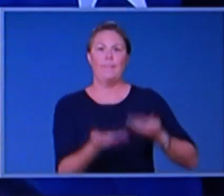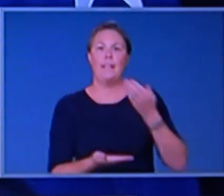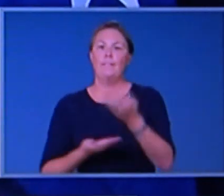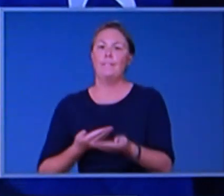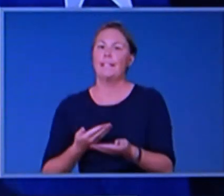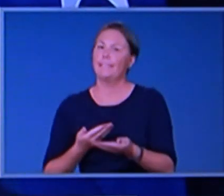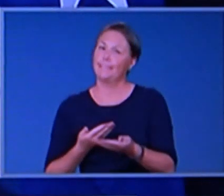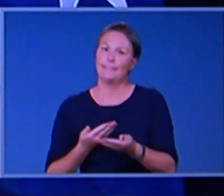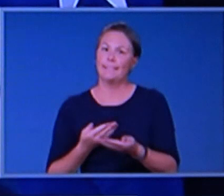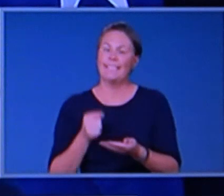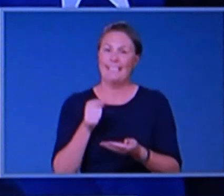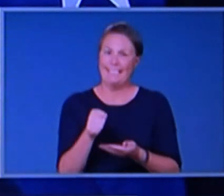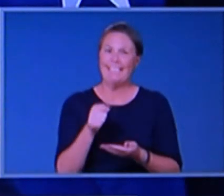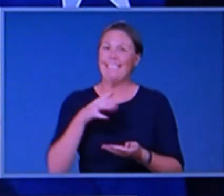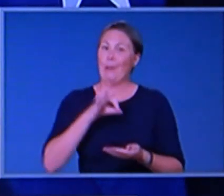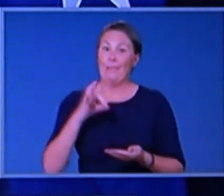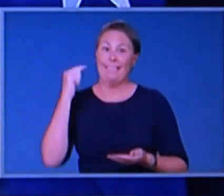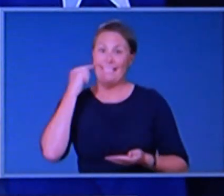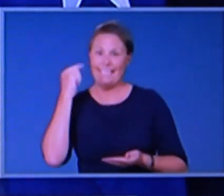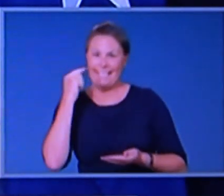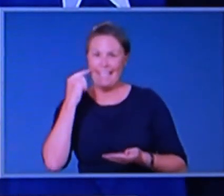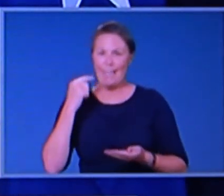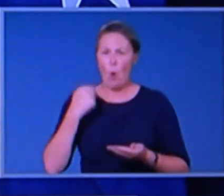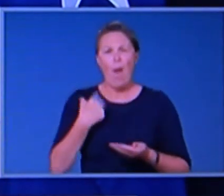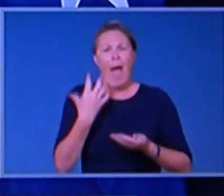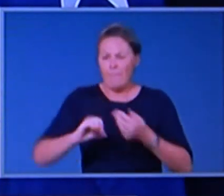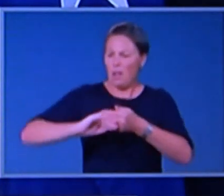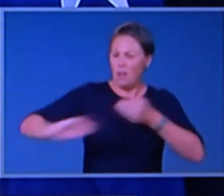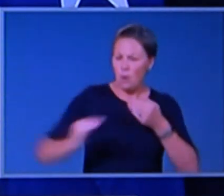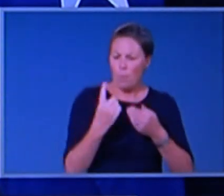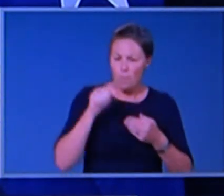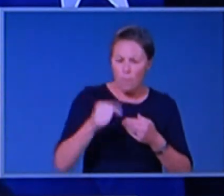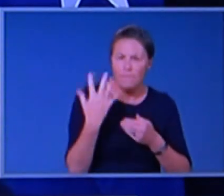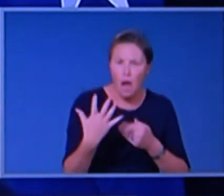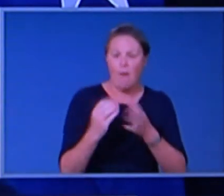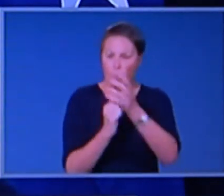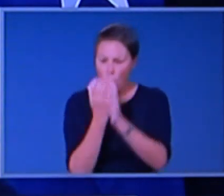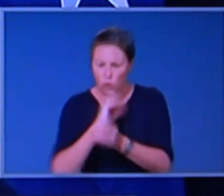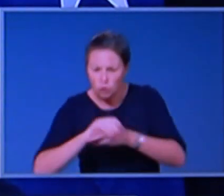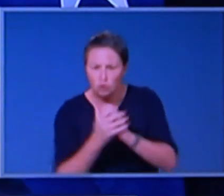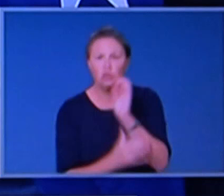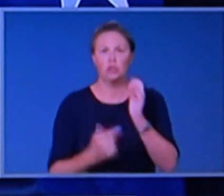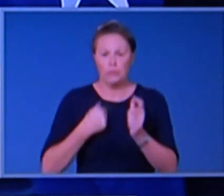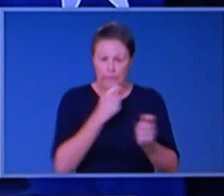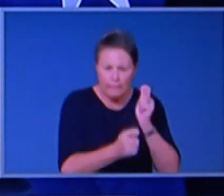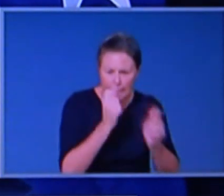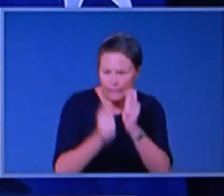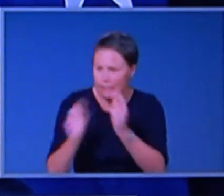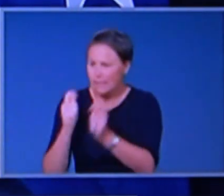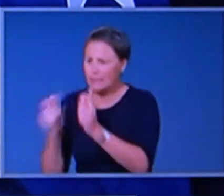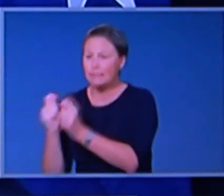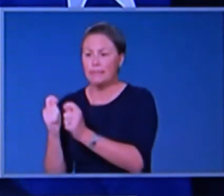tools, building on the ones that we already have in place. And that is the testing, that is the tracing, and that is the rapid